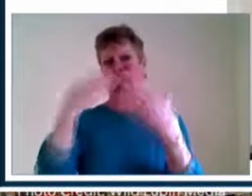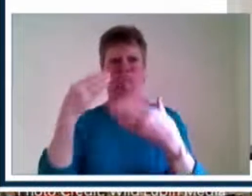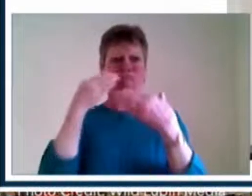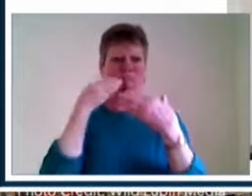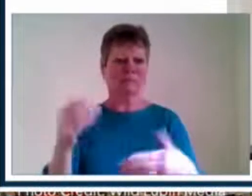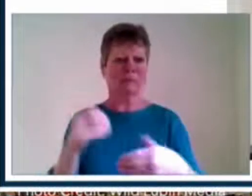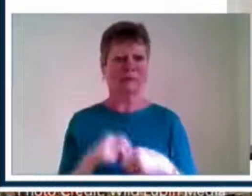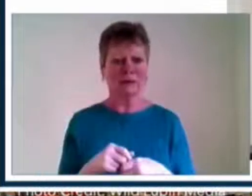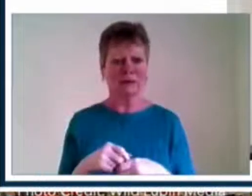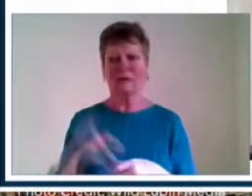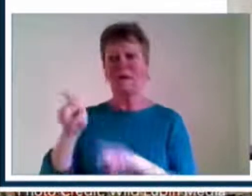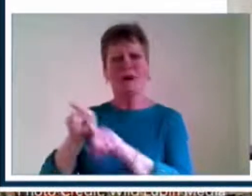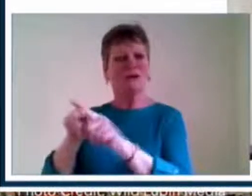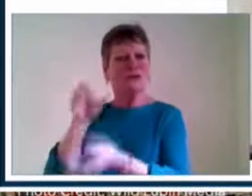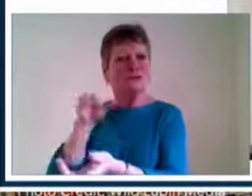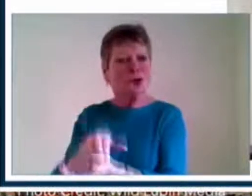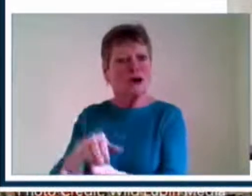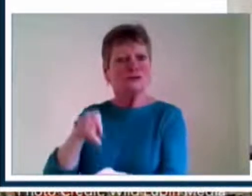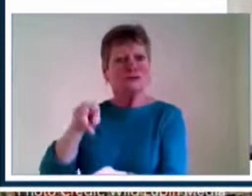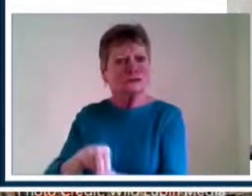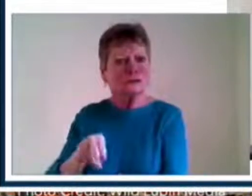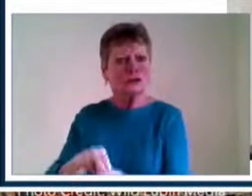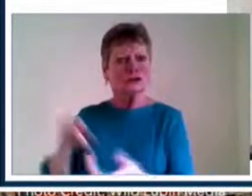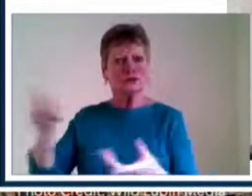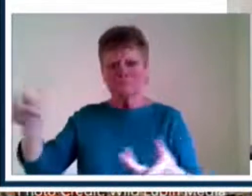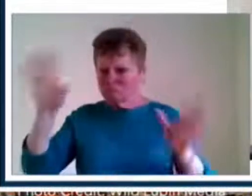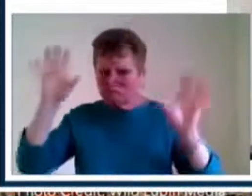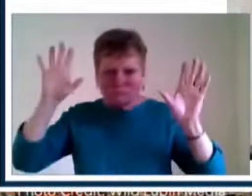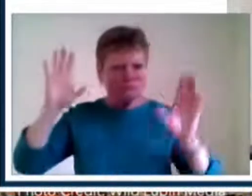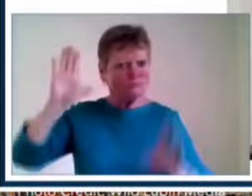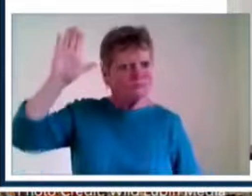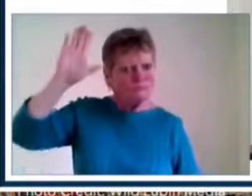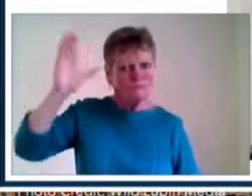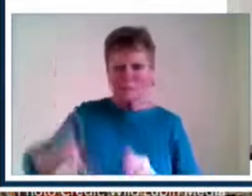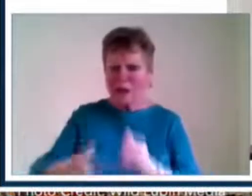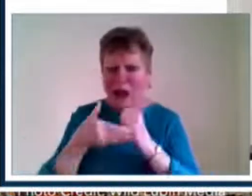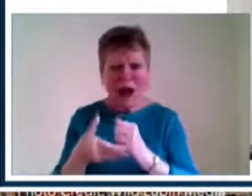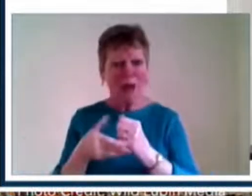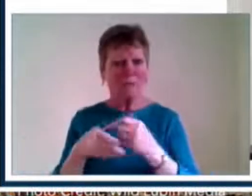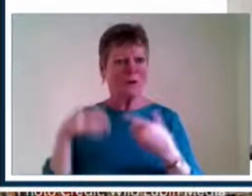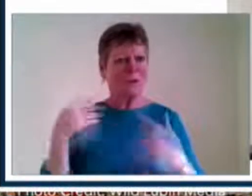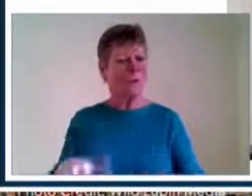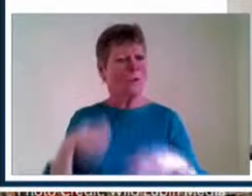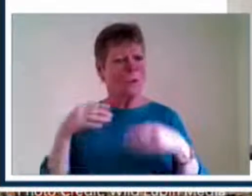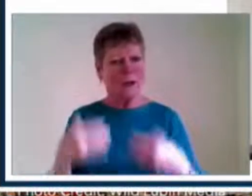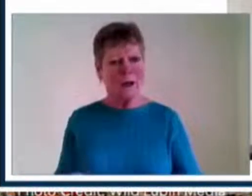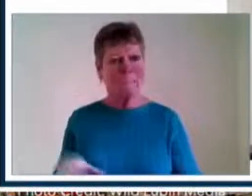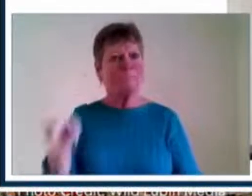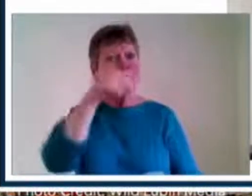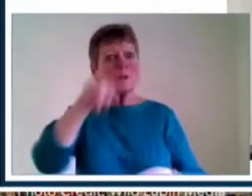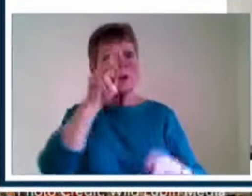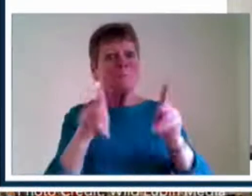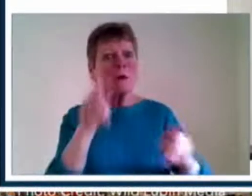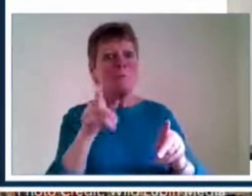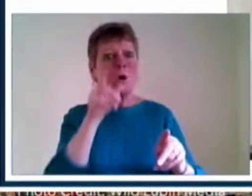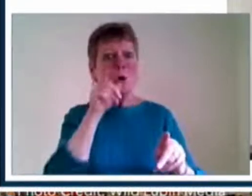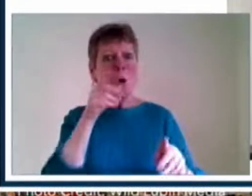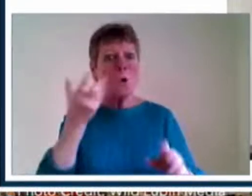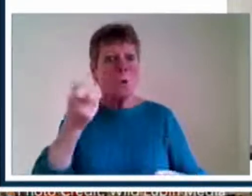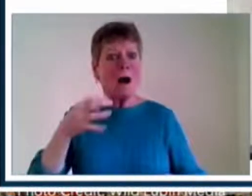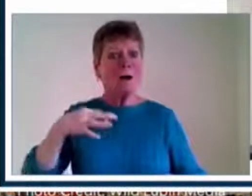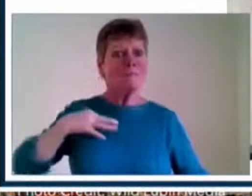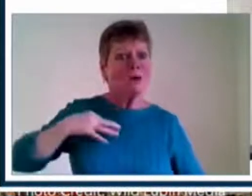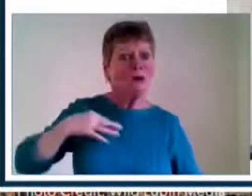healthcare workers who stepped up, pitched in to help, and to all of those eligible Nova Scotians who wanted to be part